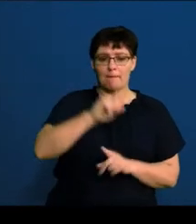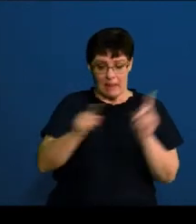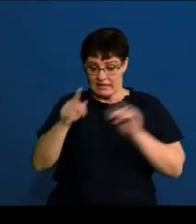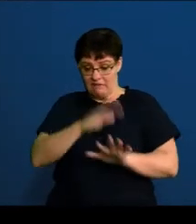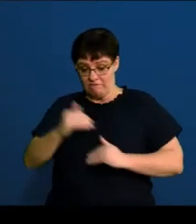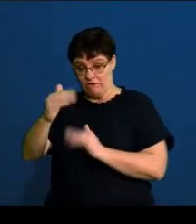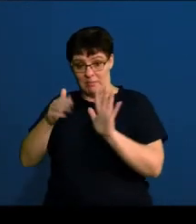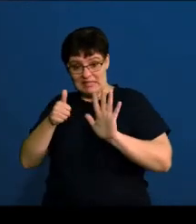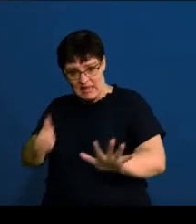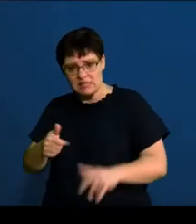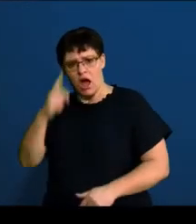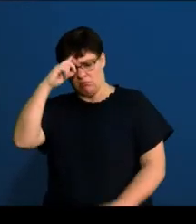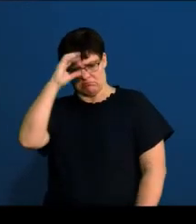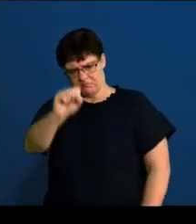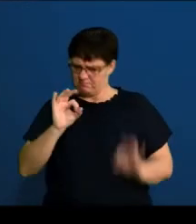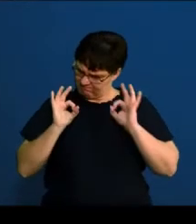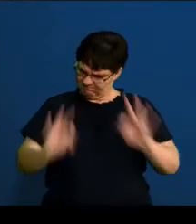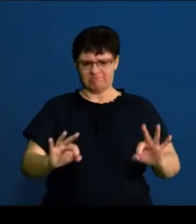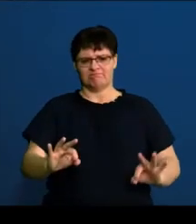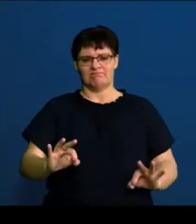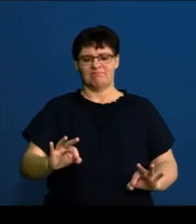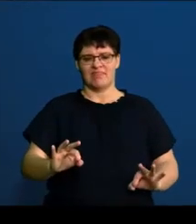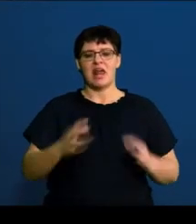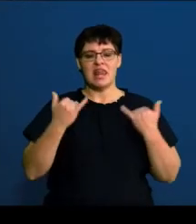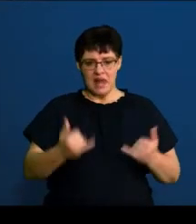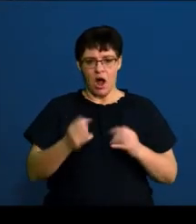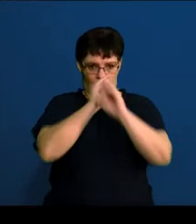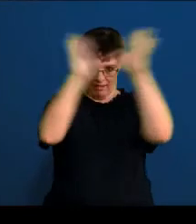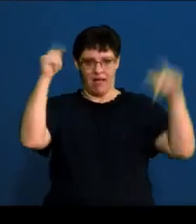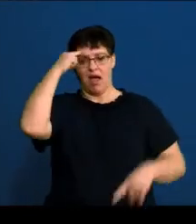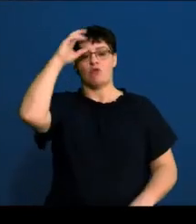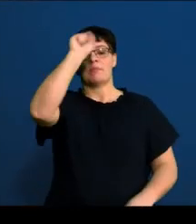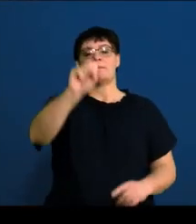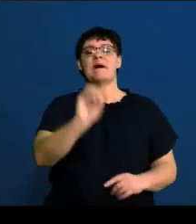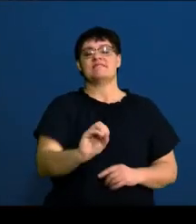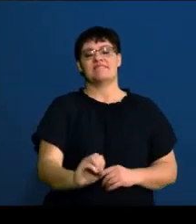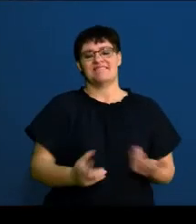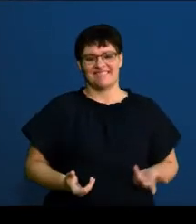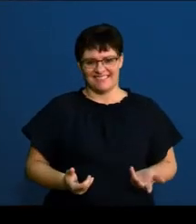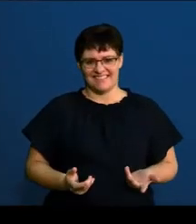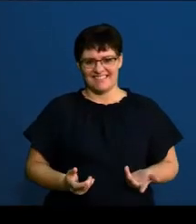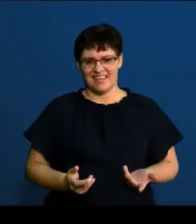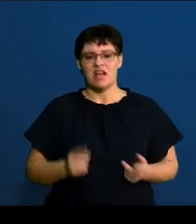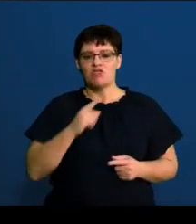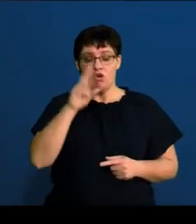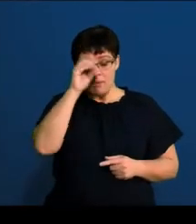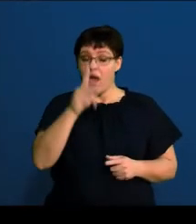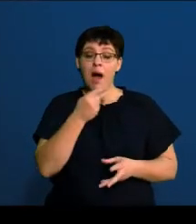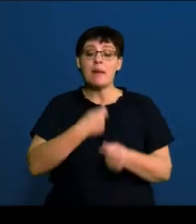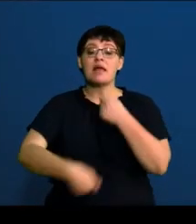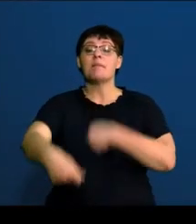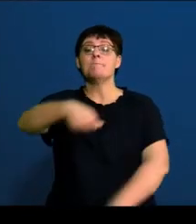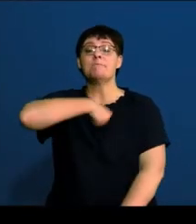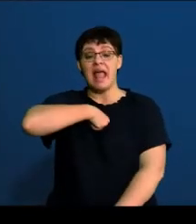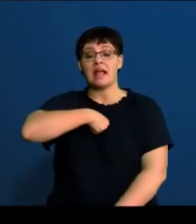her memory is astute. It means that suddenly she remembers things. Right? She remembers that Jeremy had not returned her